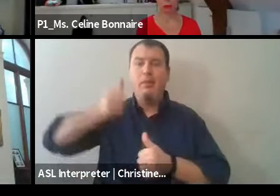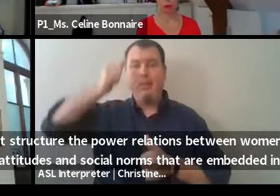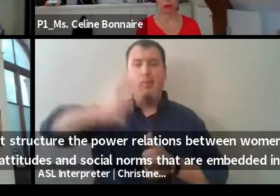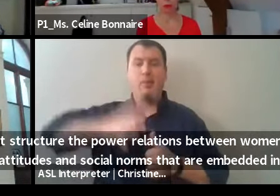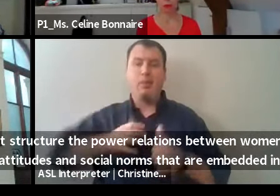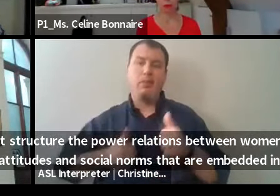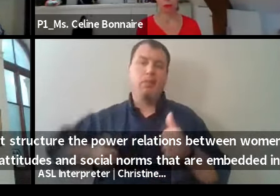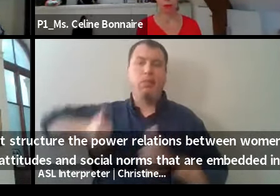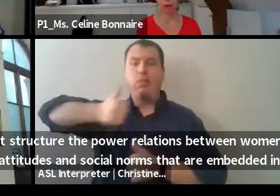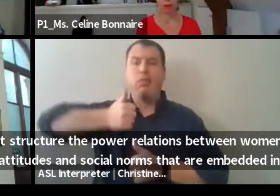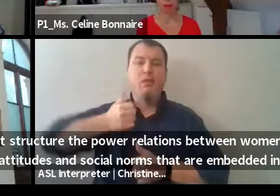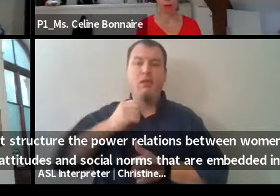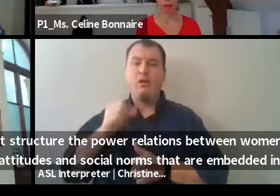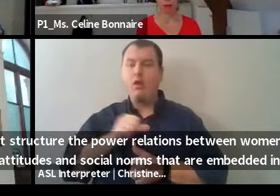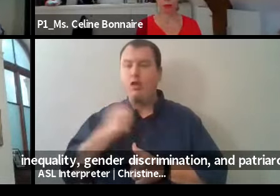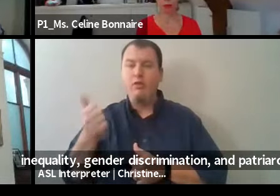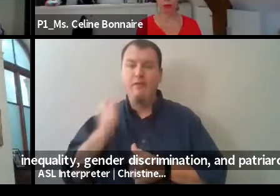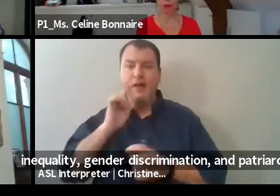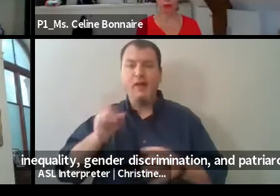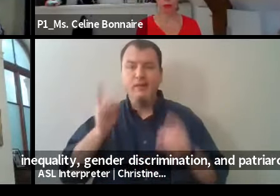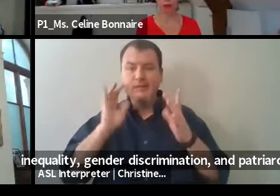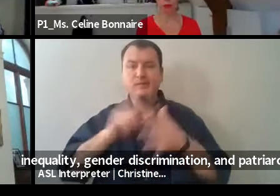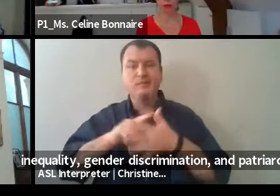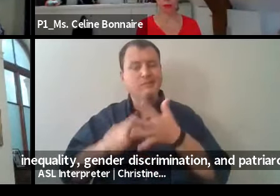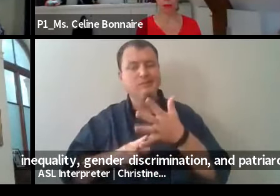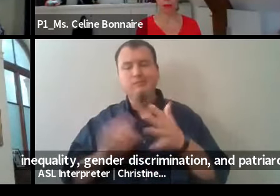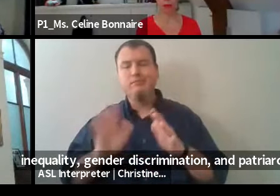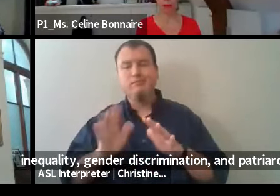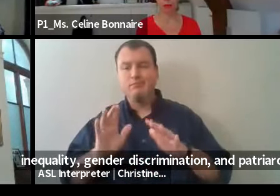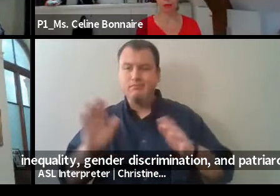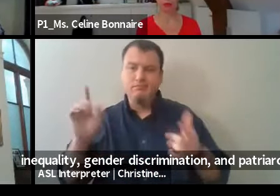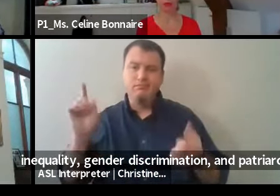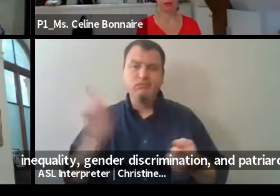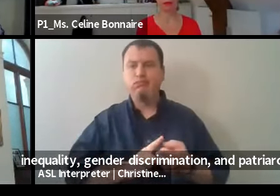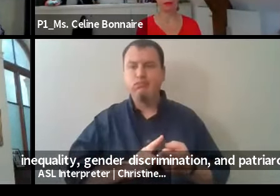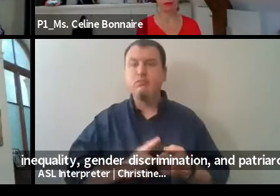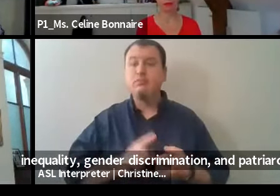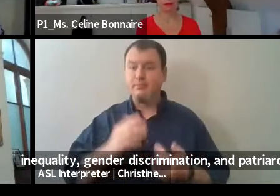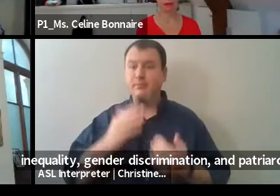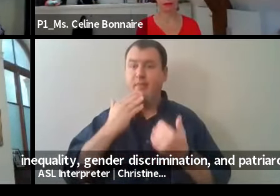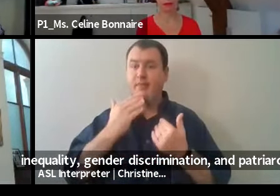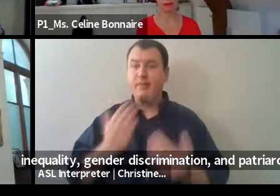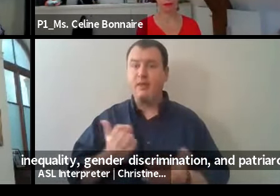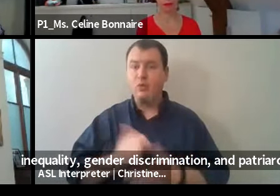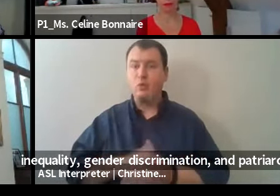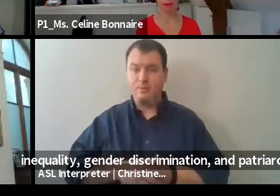and root causes of violence against women and girls. I thank you.